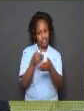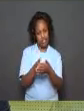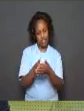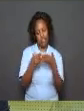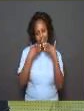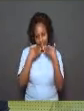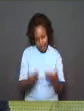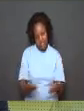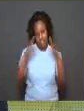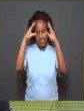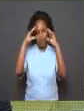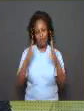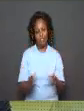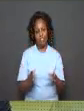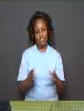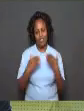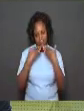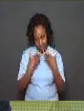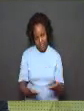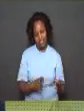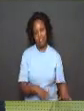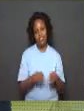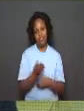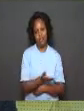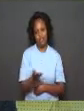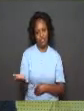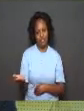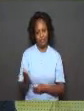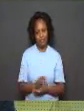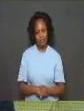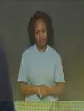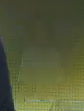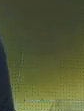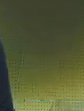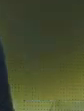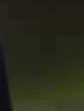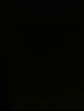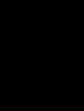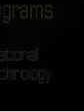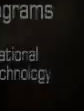Until then, thank you, teacher. Thank you, students.